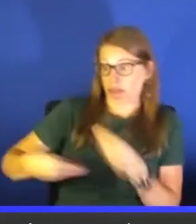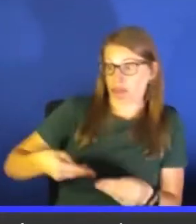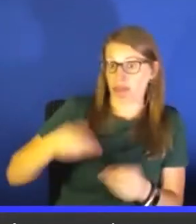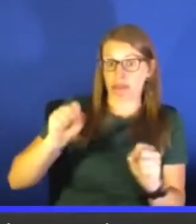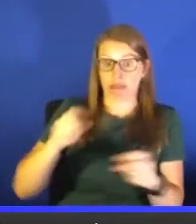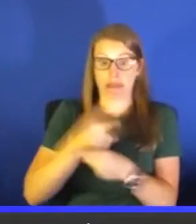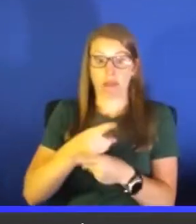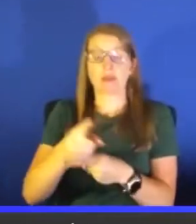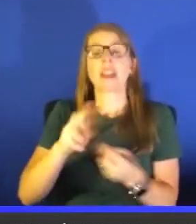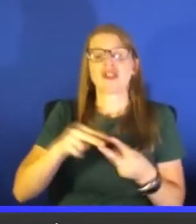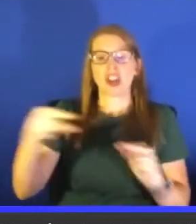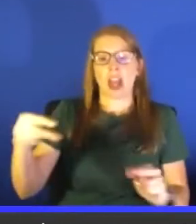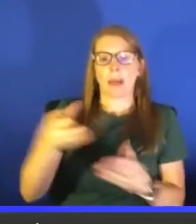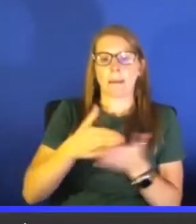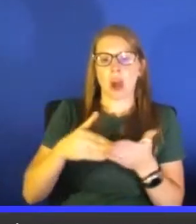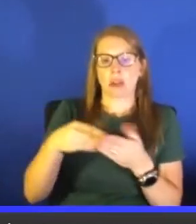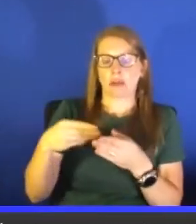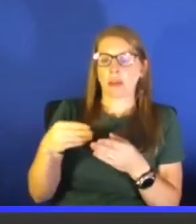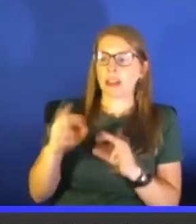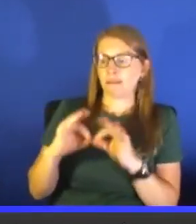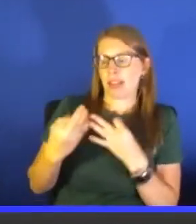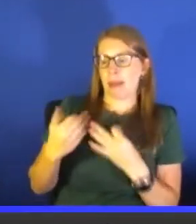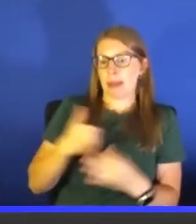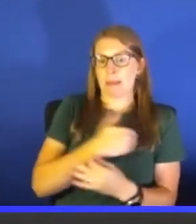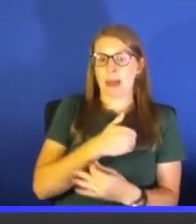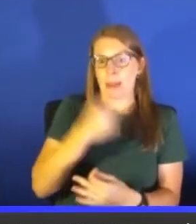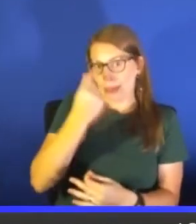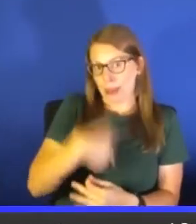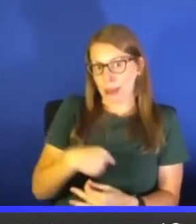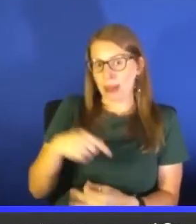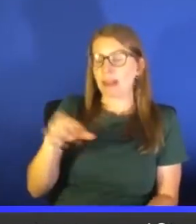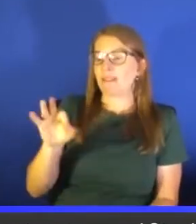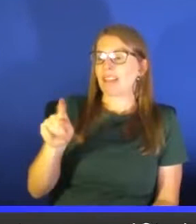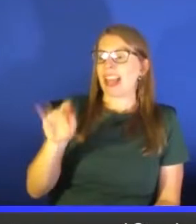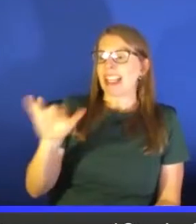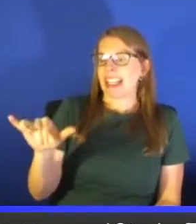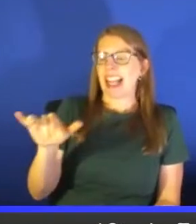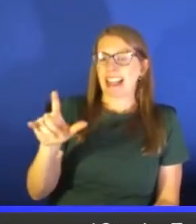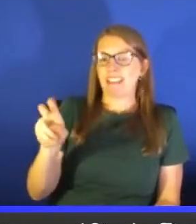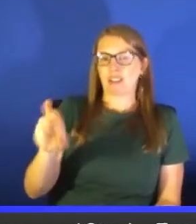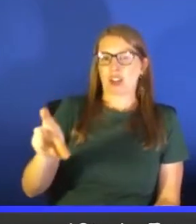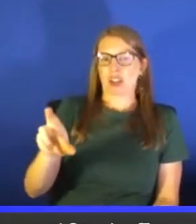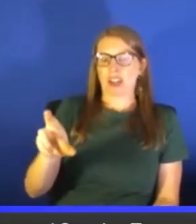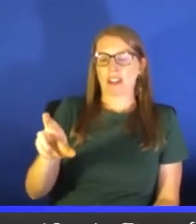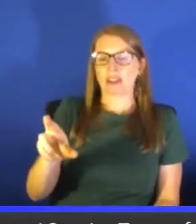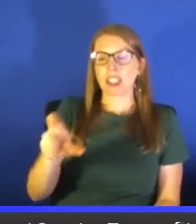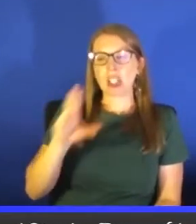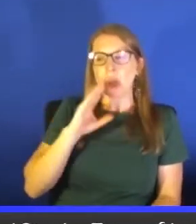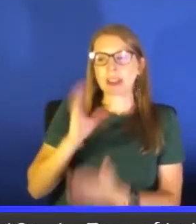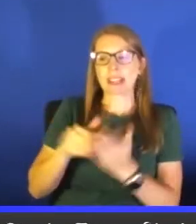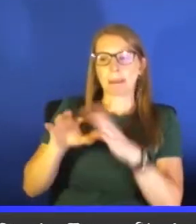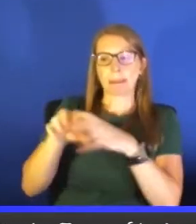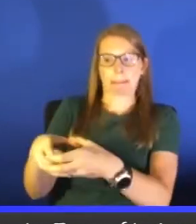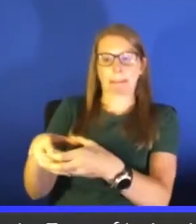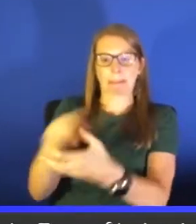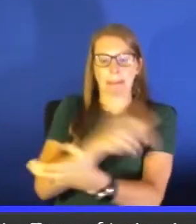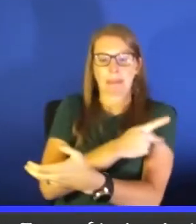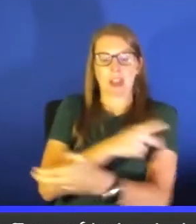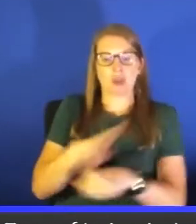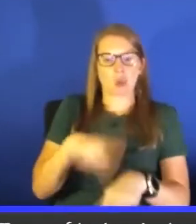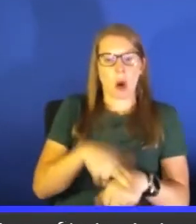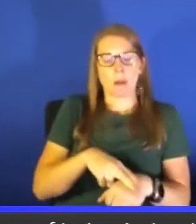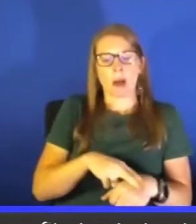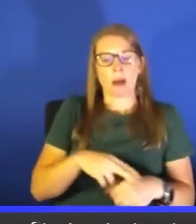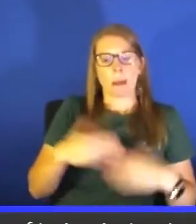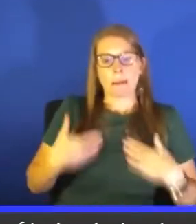genetic component. You mentioned a family member who's lean and has fatty liver, so we do know that there's a subset of patients who do have normal body weight and still